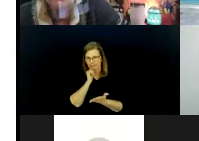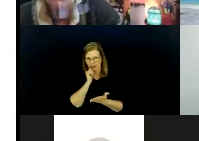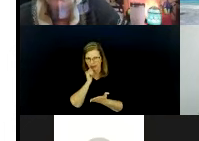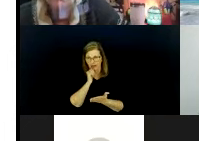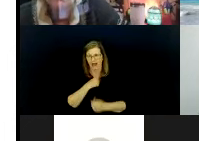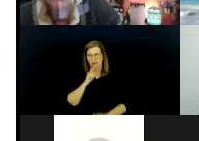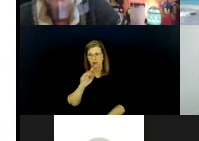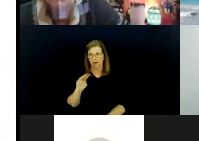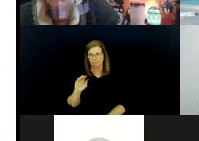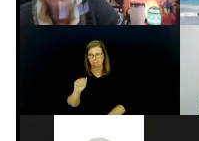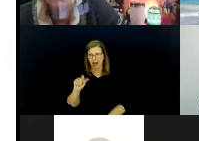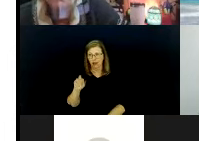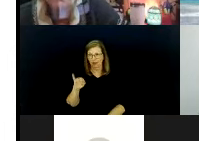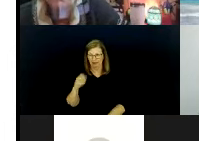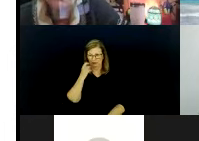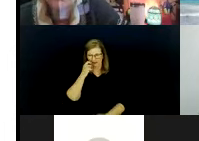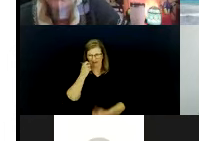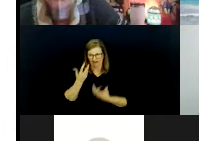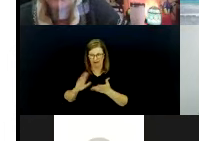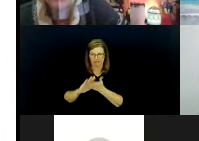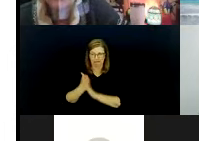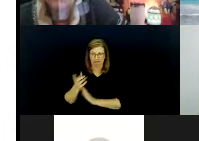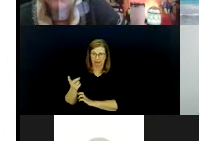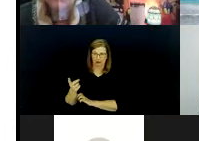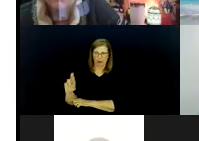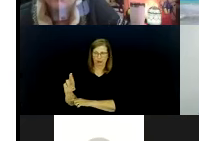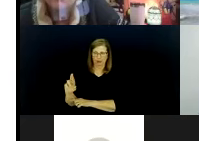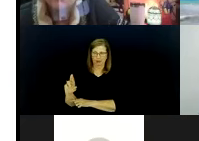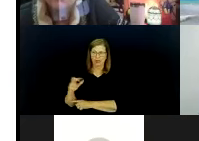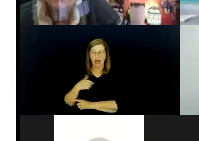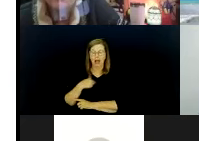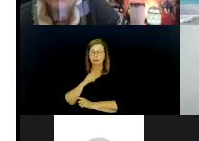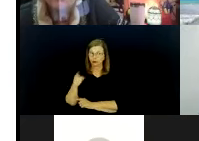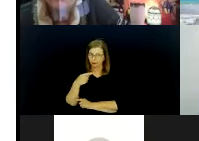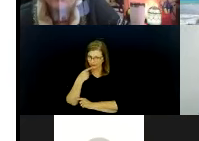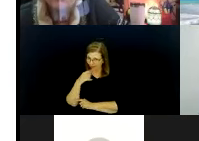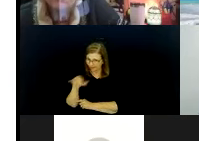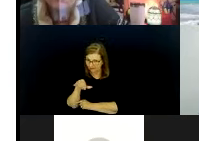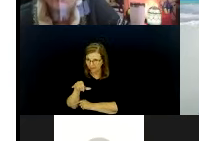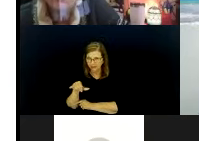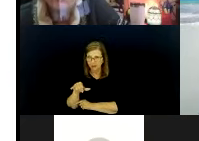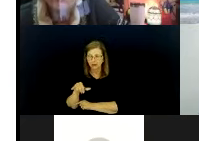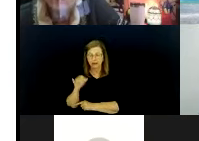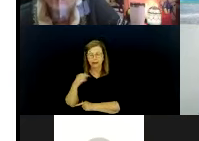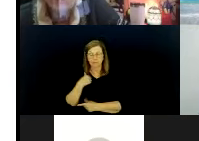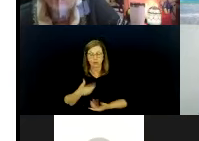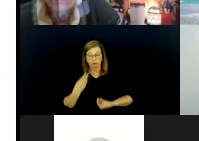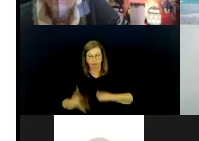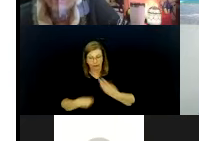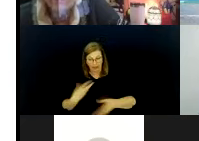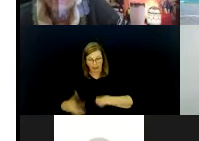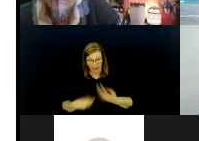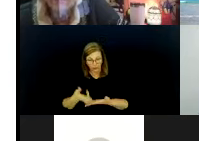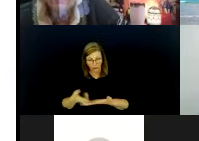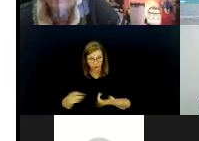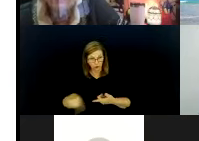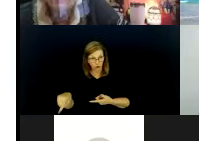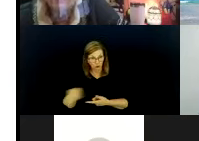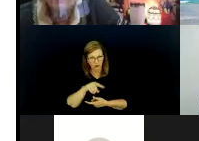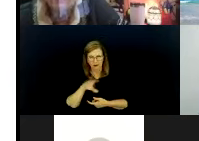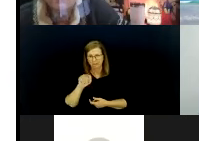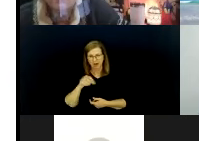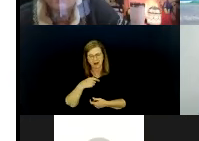she just finished her doctorate, and I'm sure she can say, you know, the same. So we provide all these resources to you, but I do